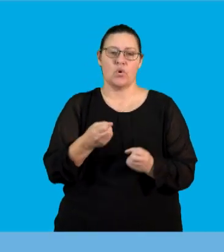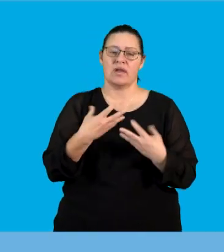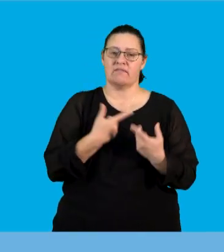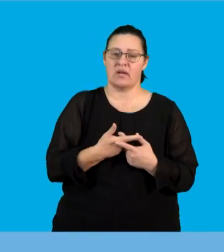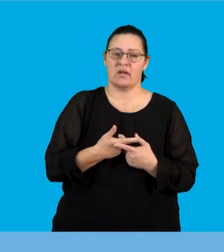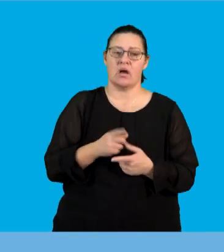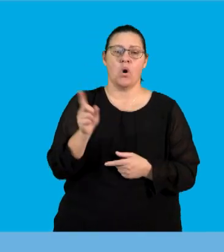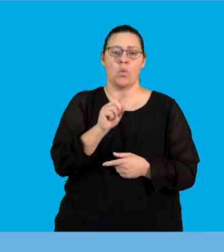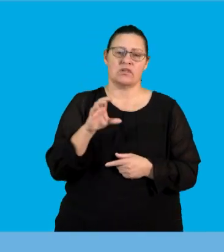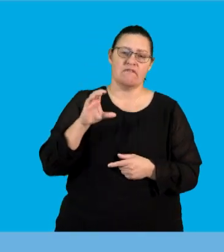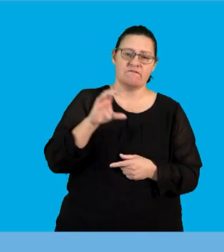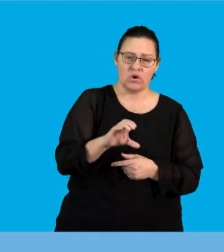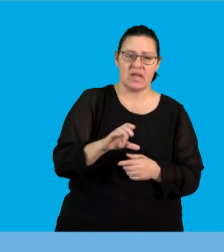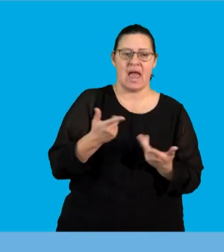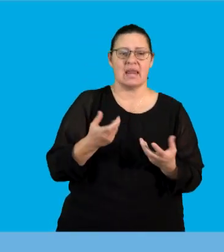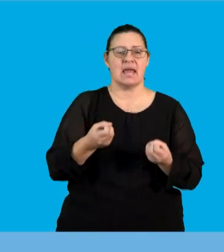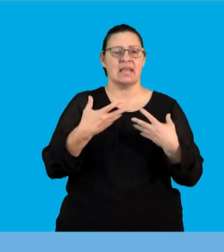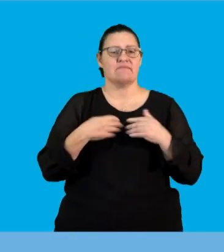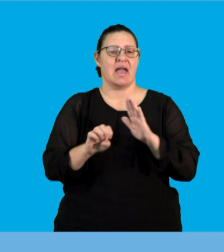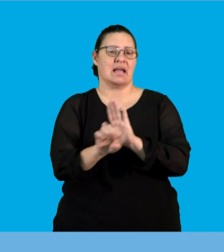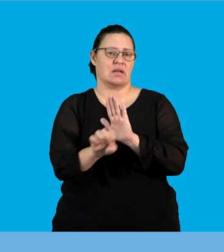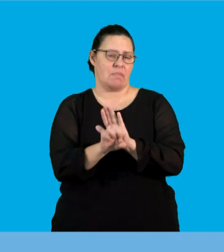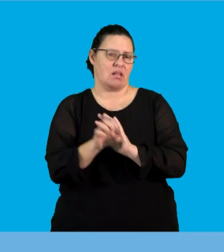me what is a force, and I also want you to give